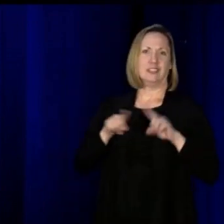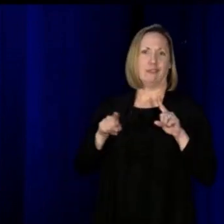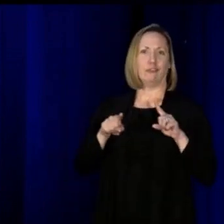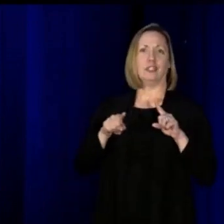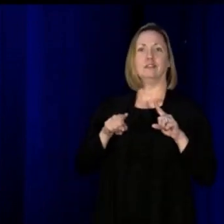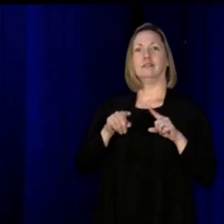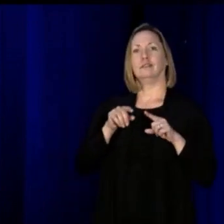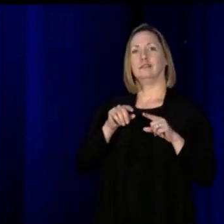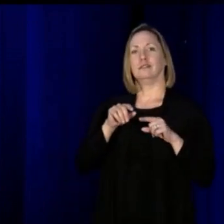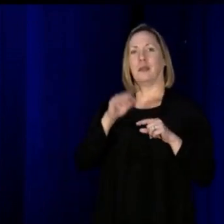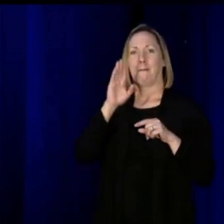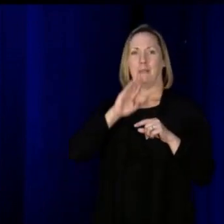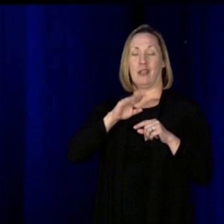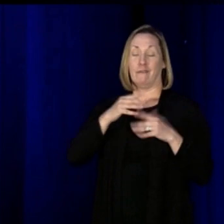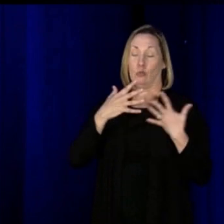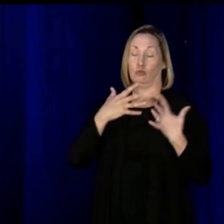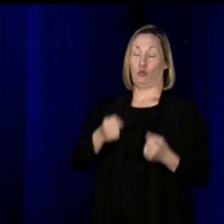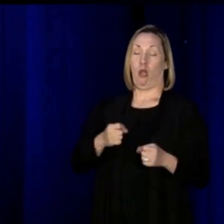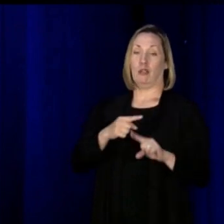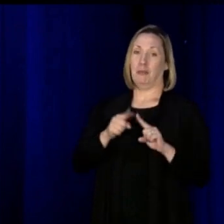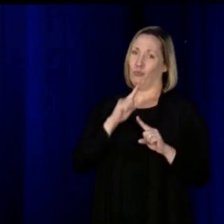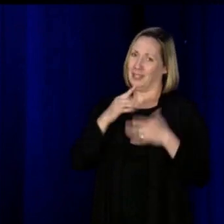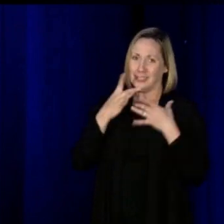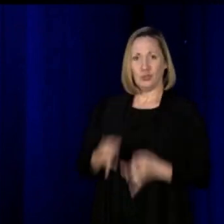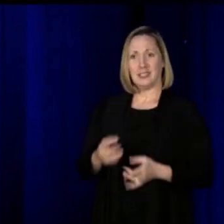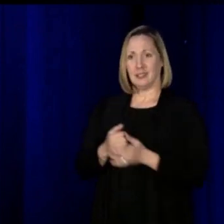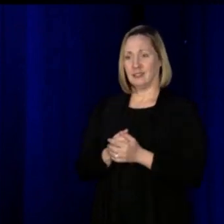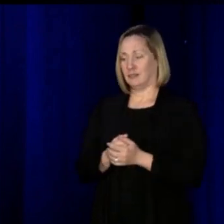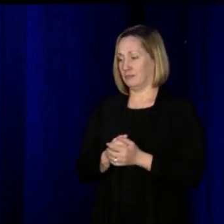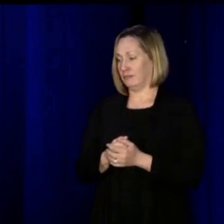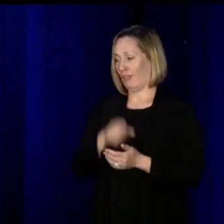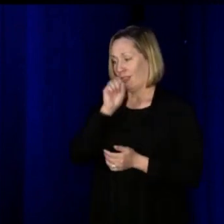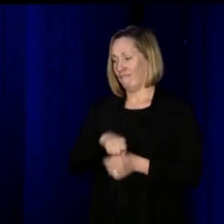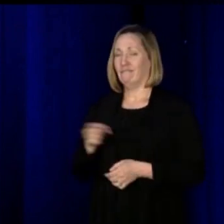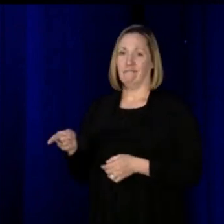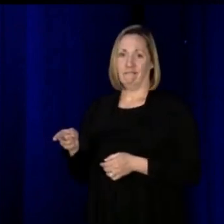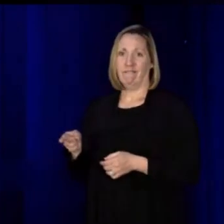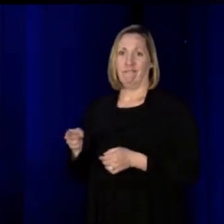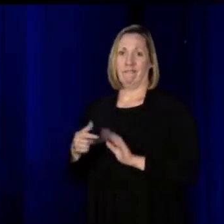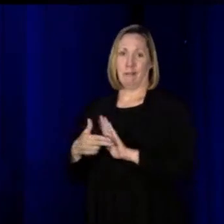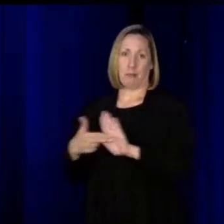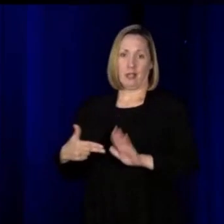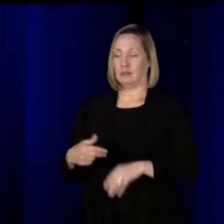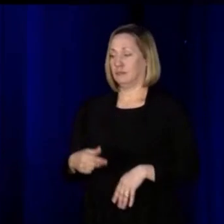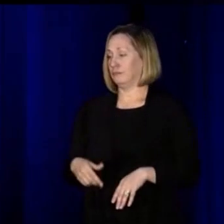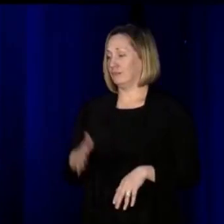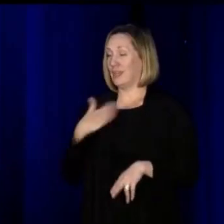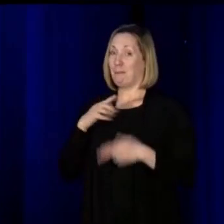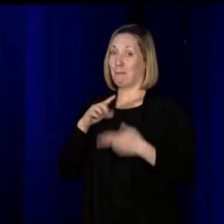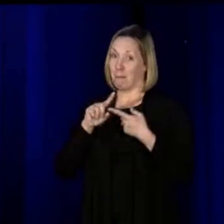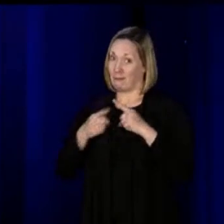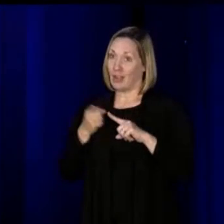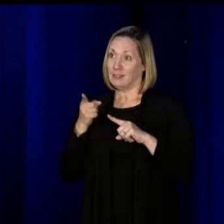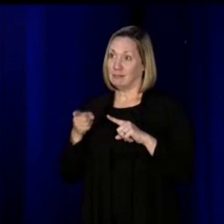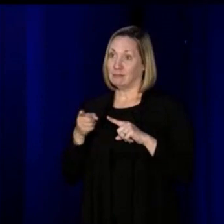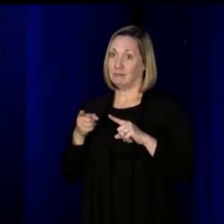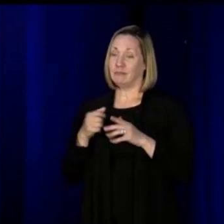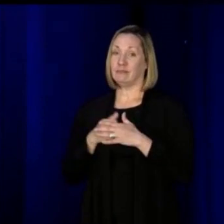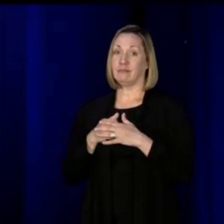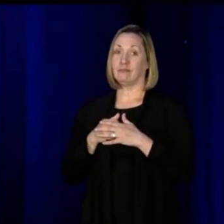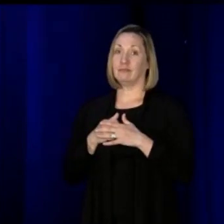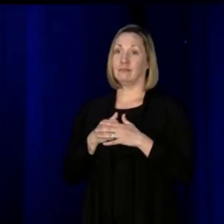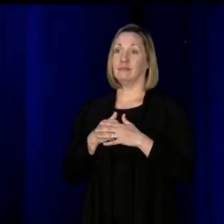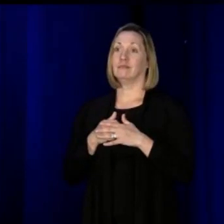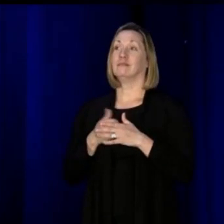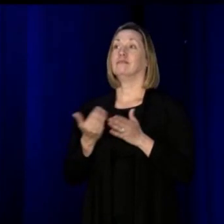strong, but it's really interesting. I really love them. And I have a friend, I mean, as I said, I live in Buenos